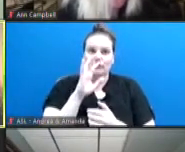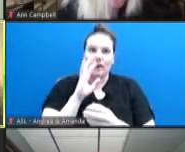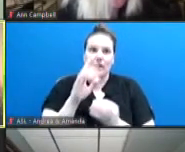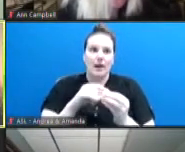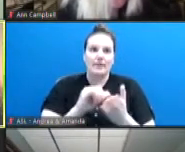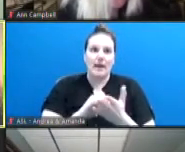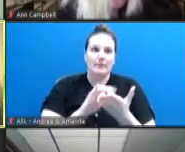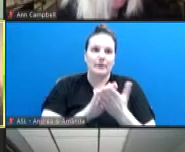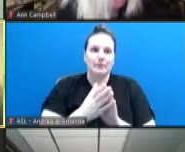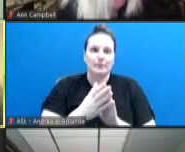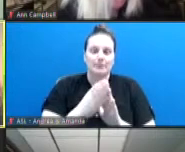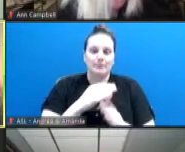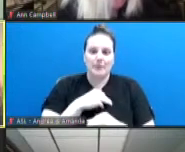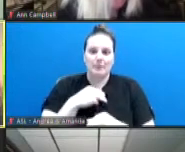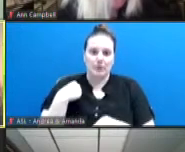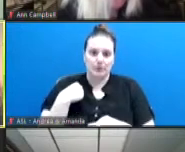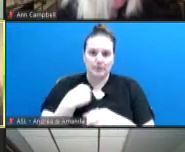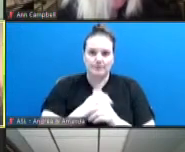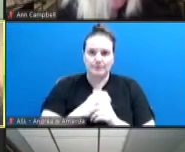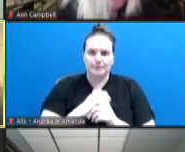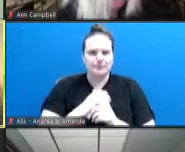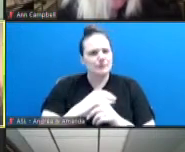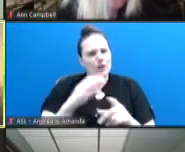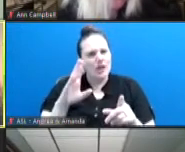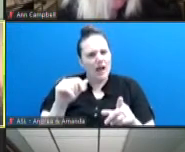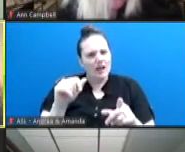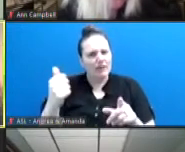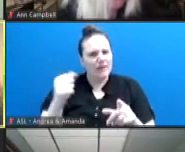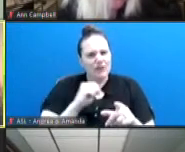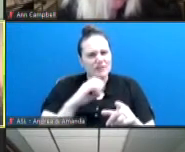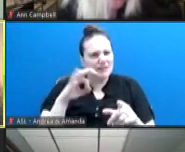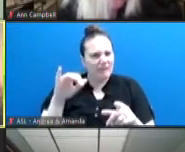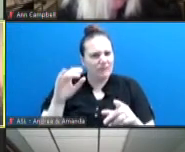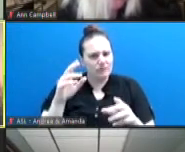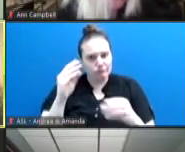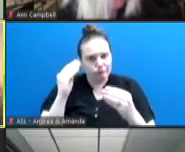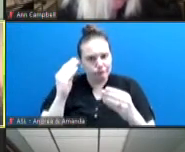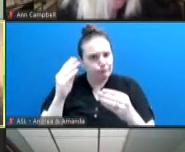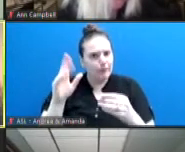member. Is Claudia, did you have any other staff updates?